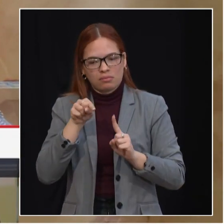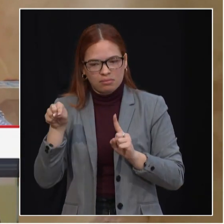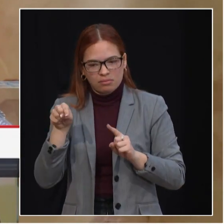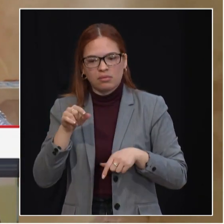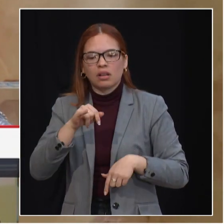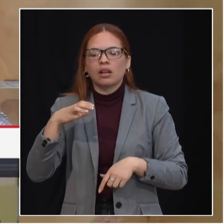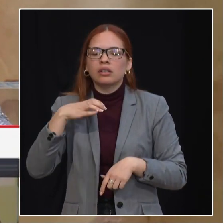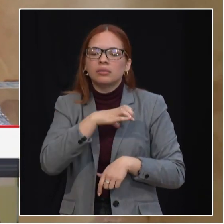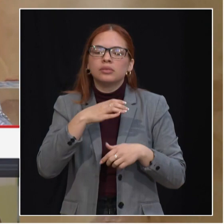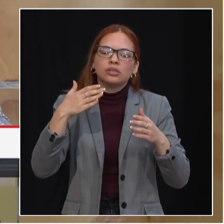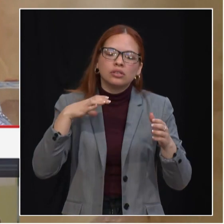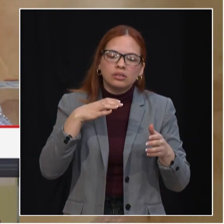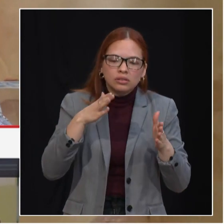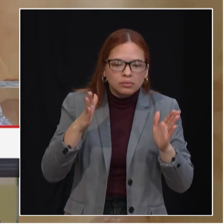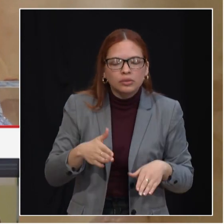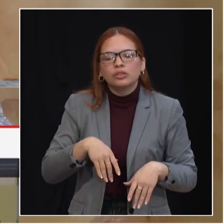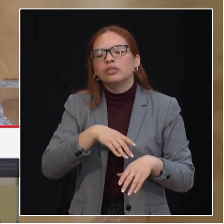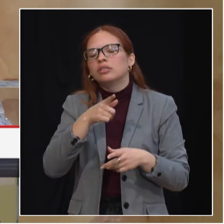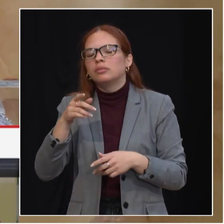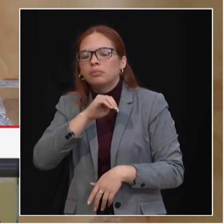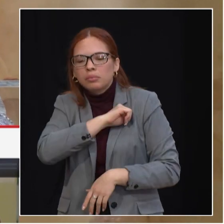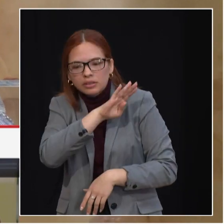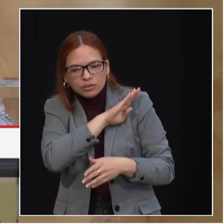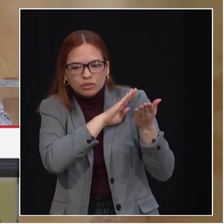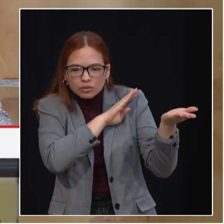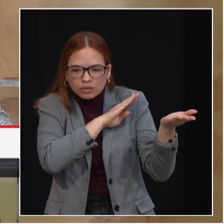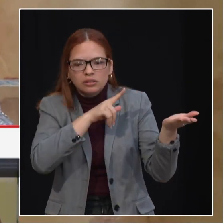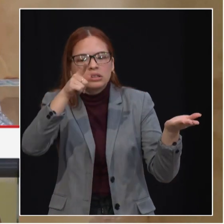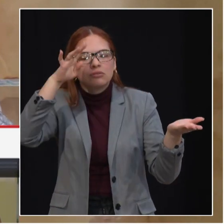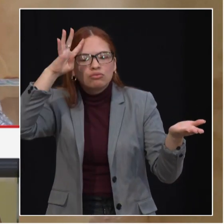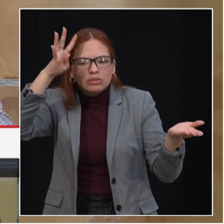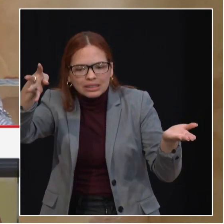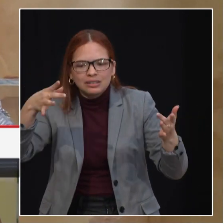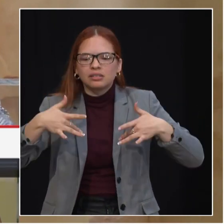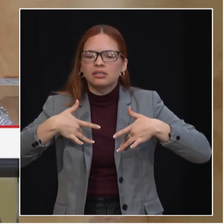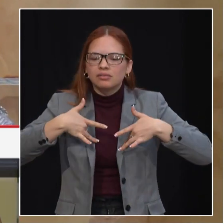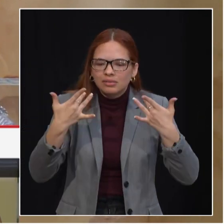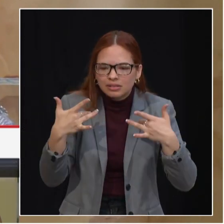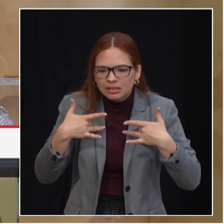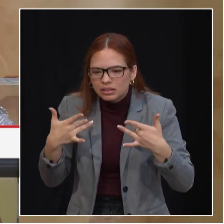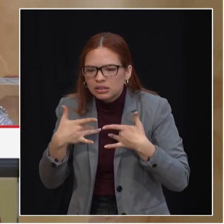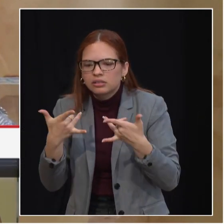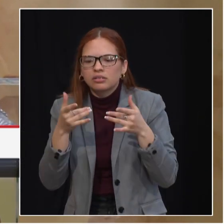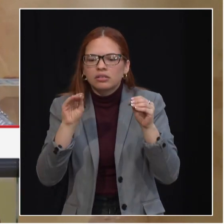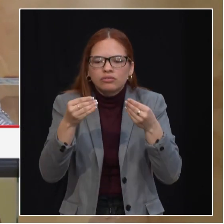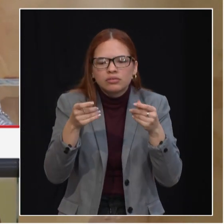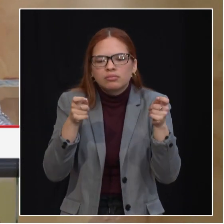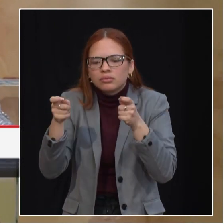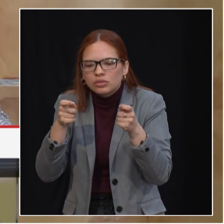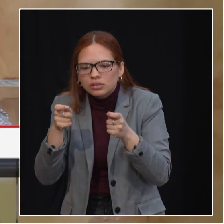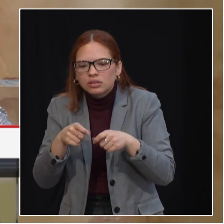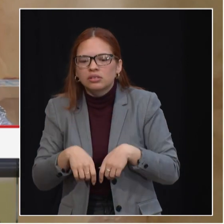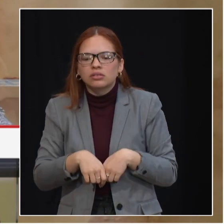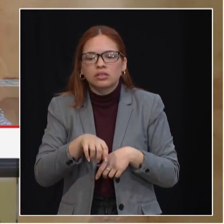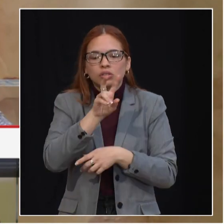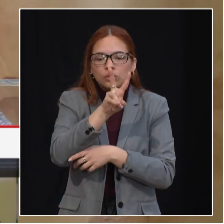also head Mayor Bowser's Creative Affairs Office, and I manage Mayor Bowser's 202 Creates